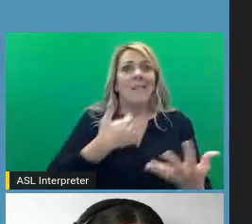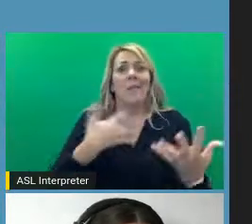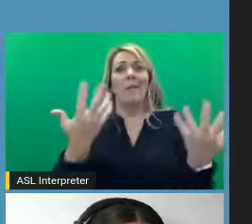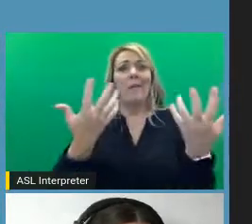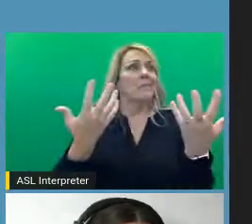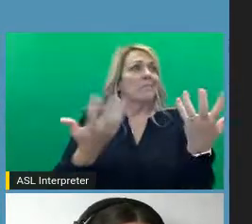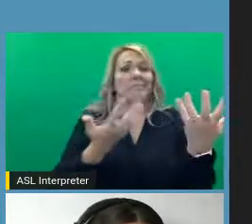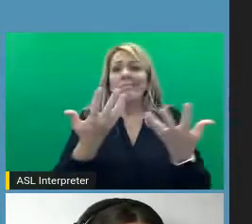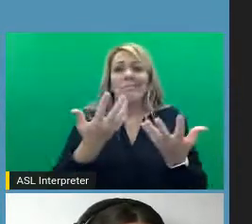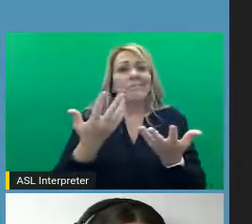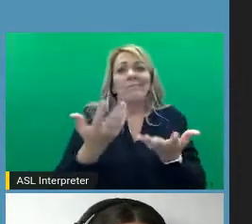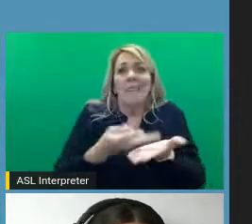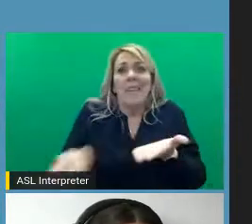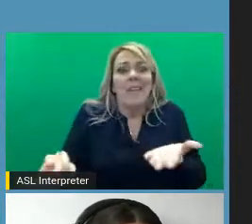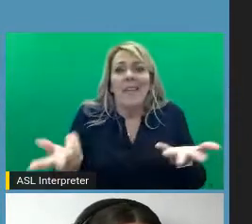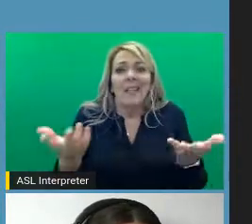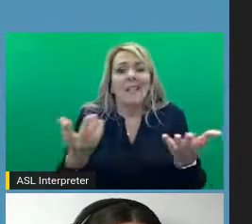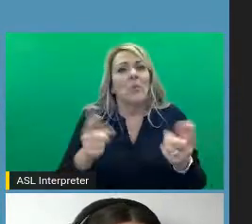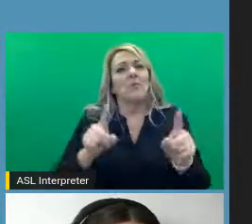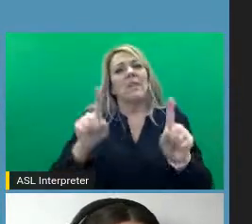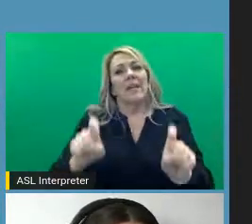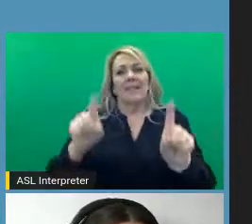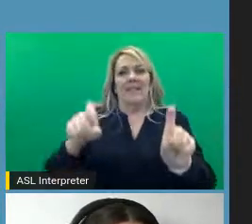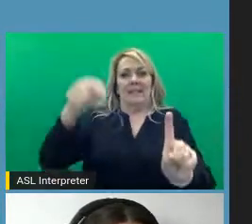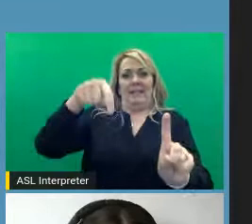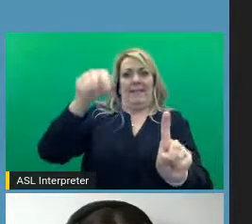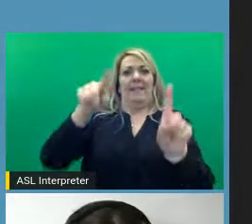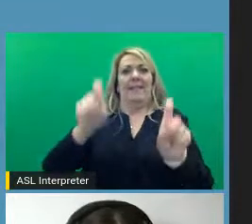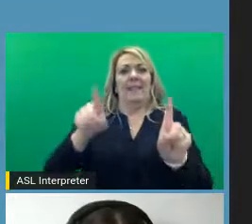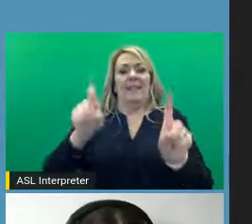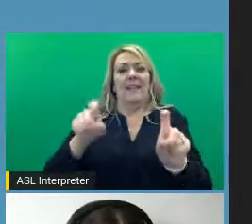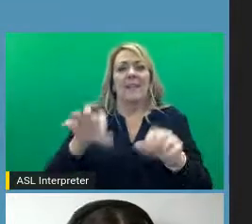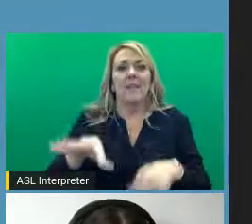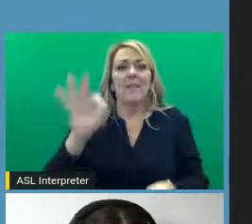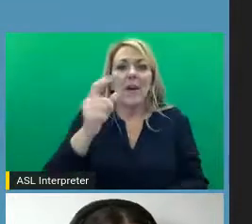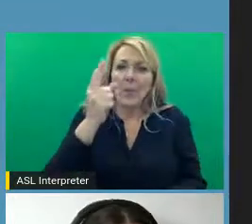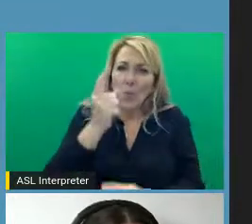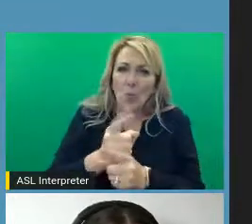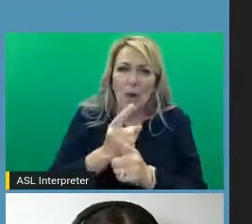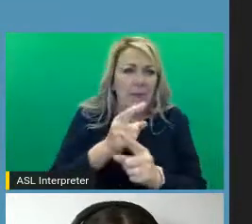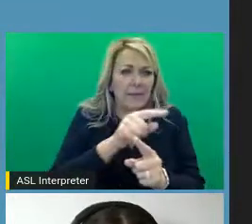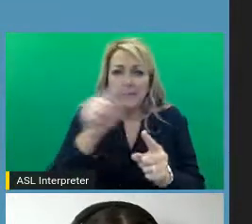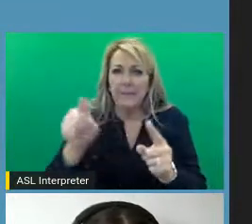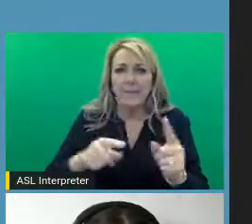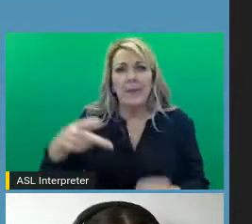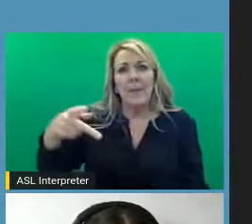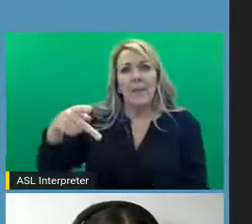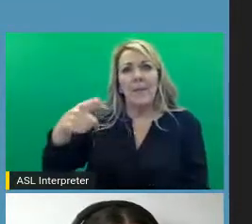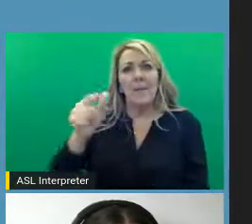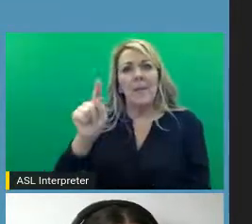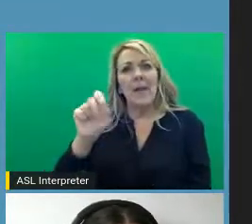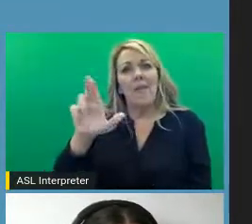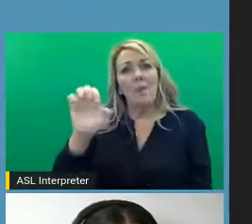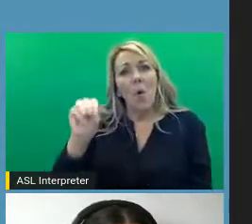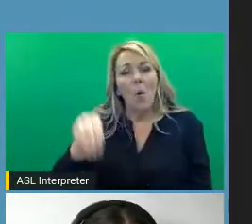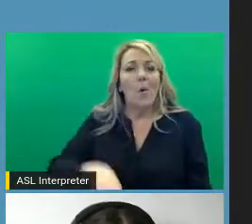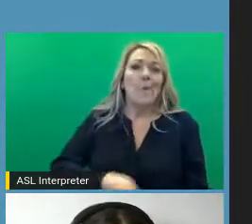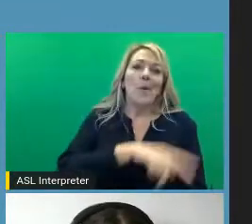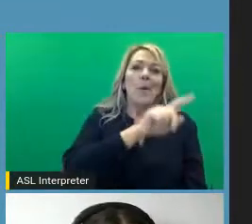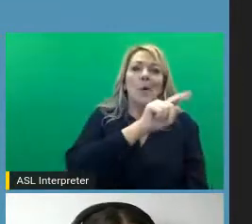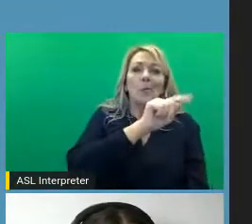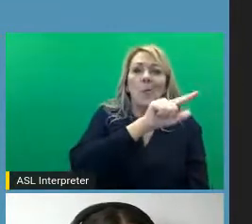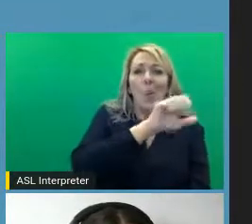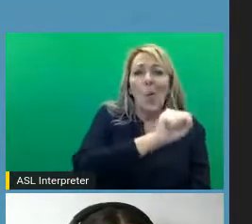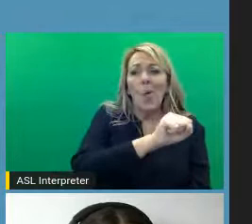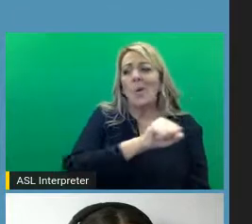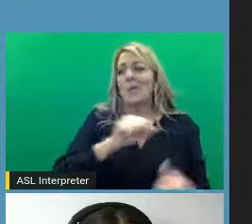expected. Just do a lot of testing. Find the right equation of platforms and tools to create the